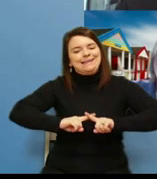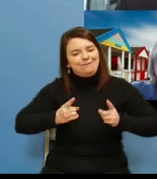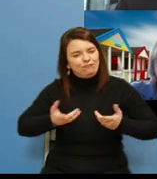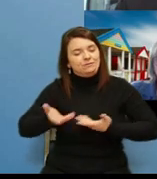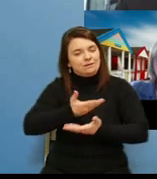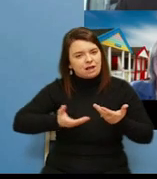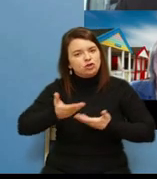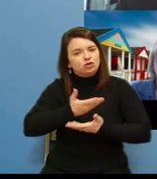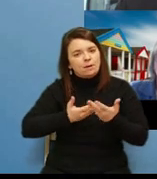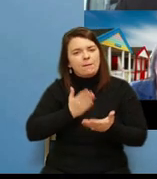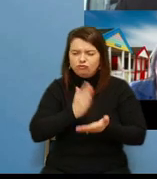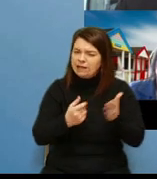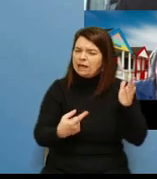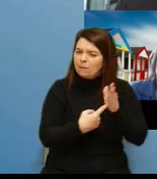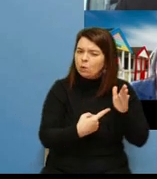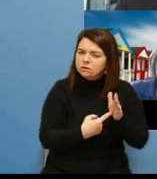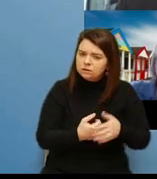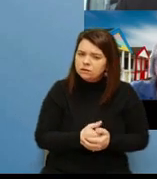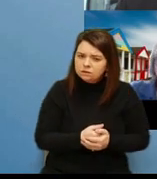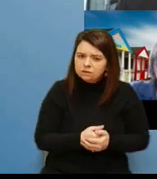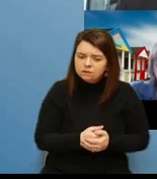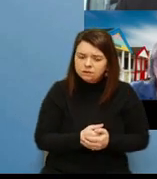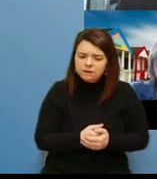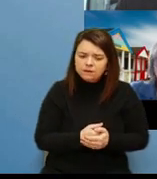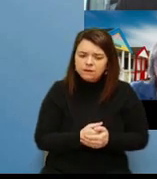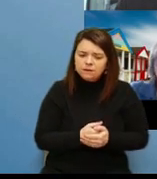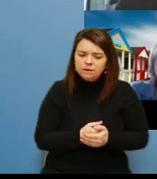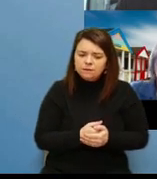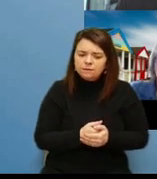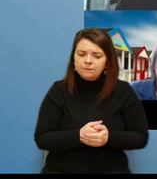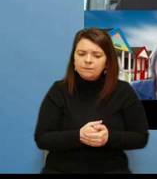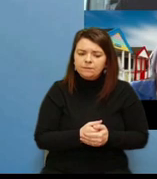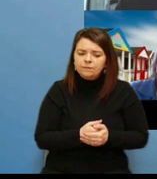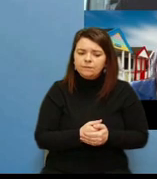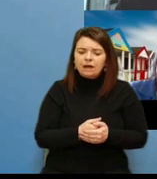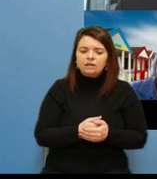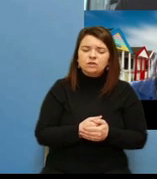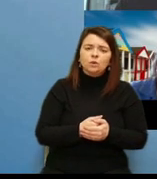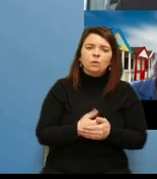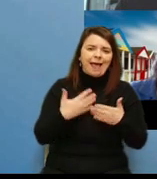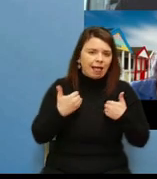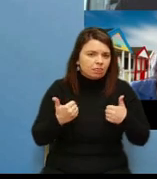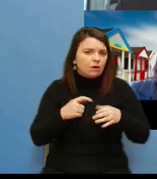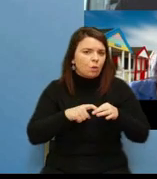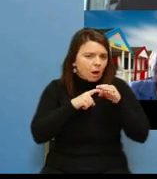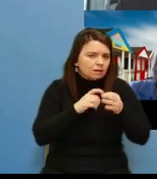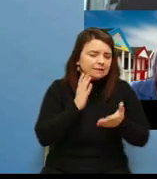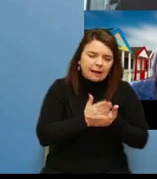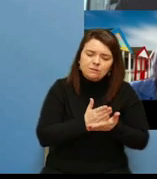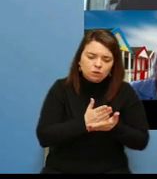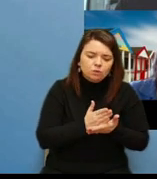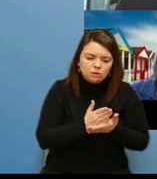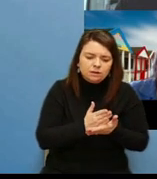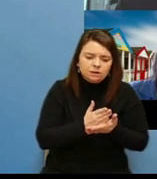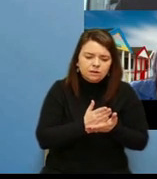I think that's probably a different discussion, but absolutely a really important one. And your point